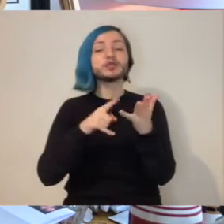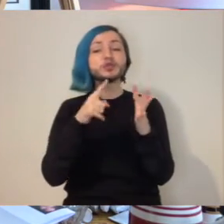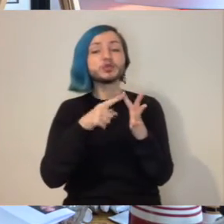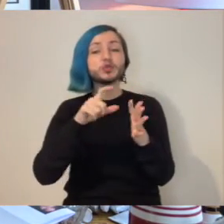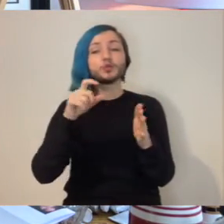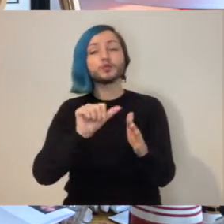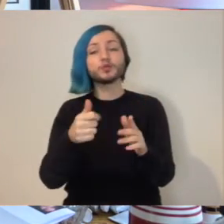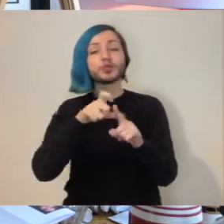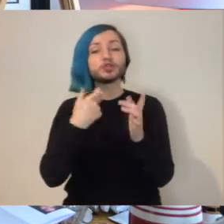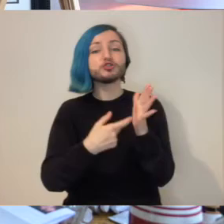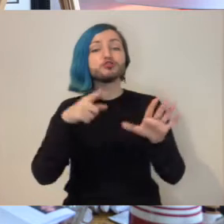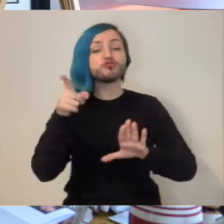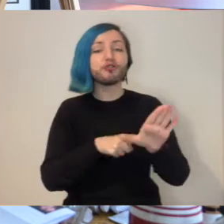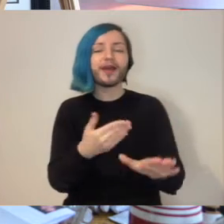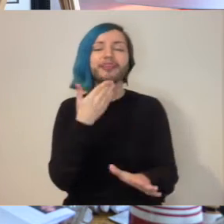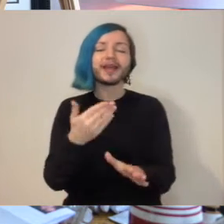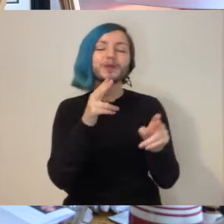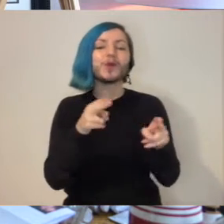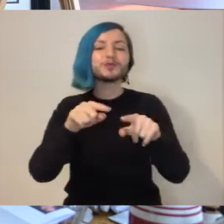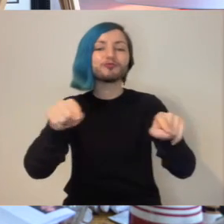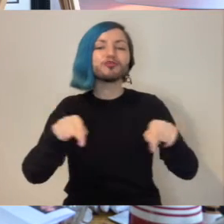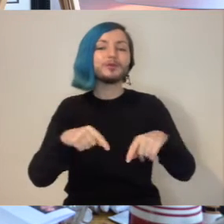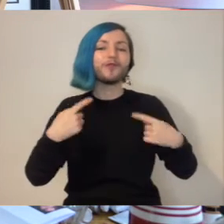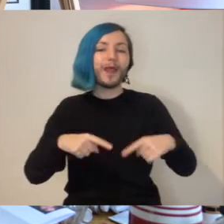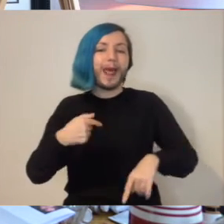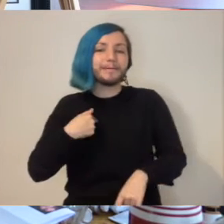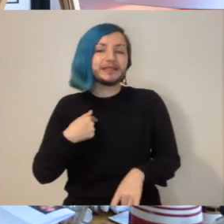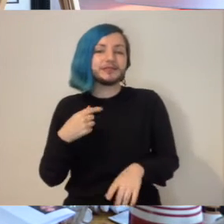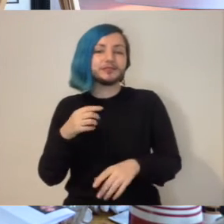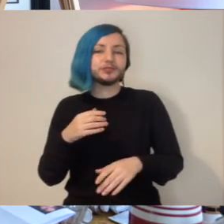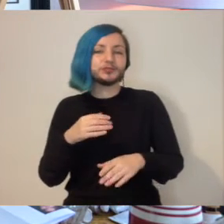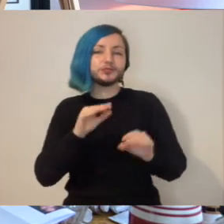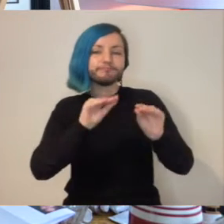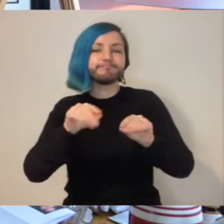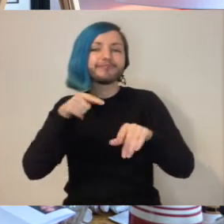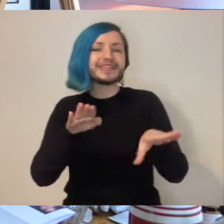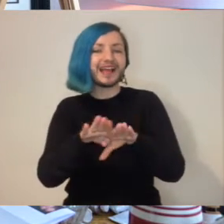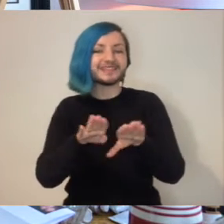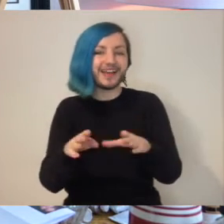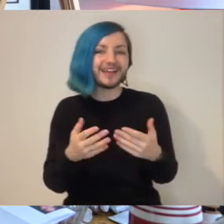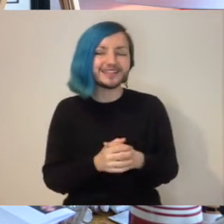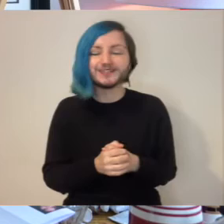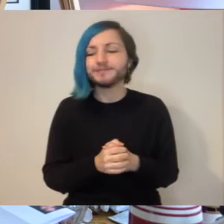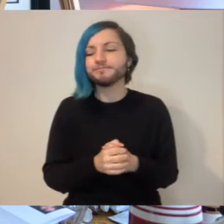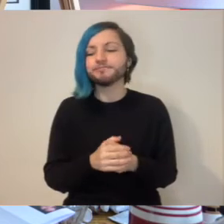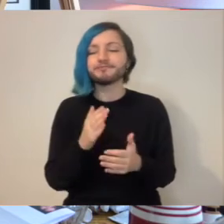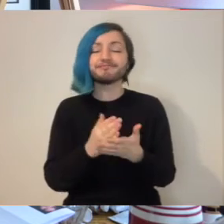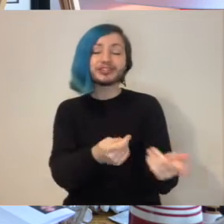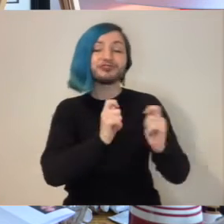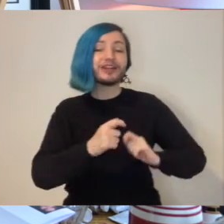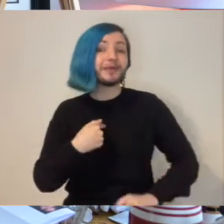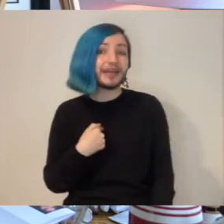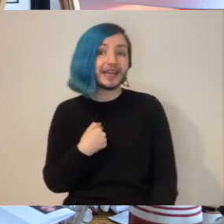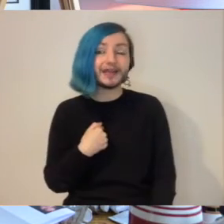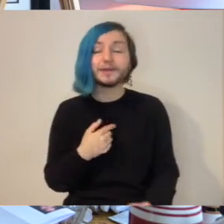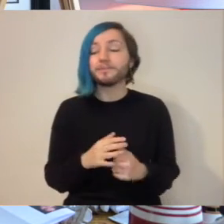I'm Sue Dray, and thank you so much to Hospital Rooms for allowing me to do this exercise today for you. It's been a